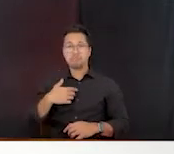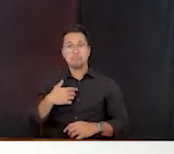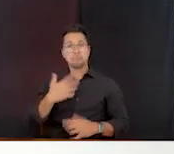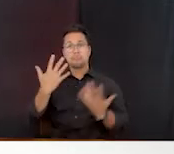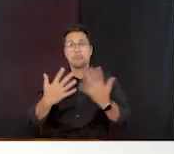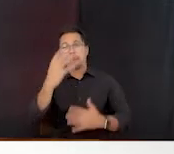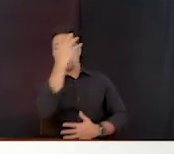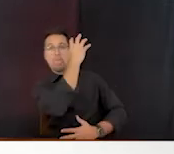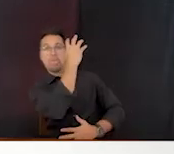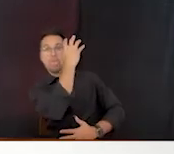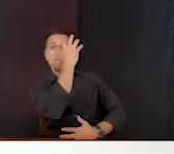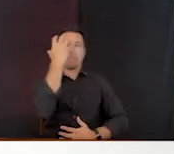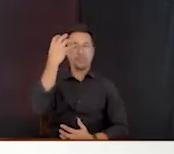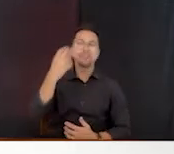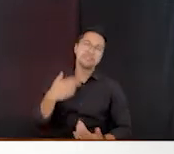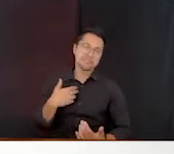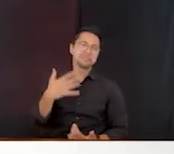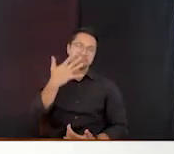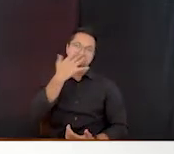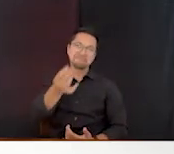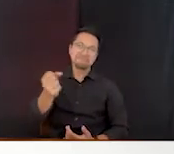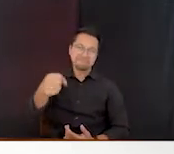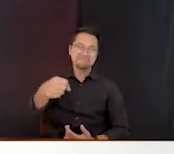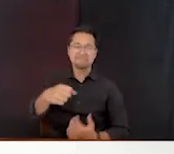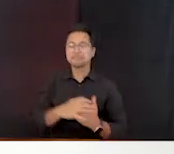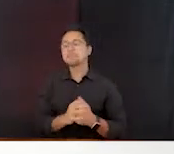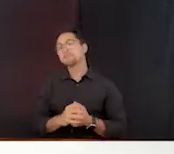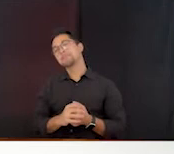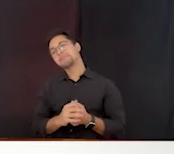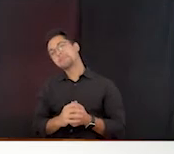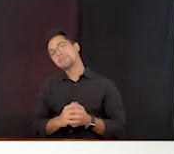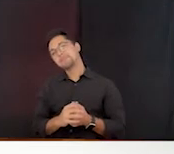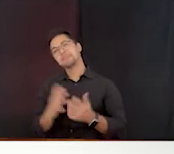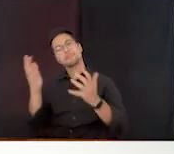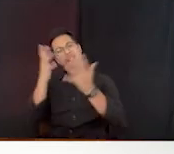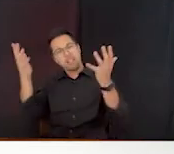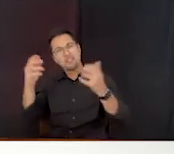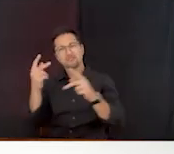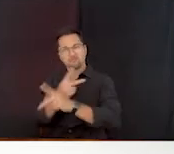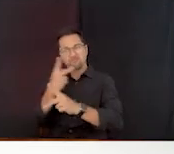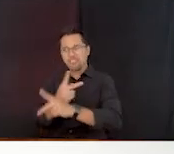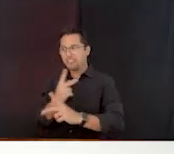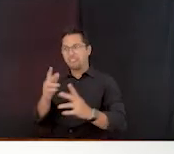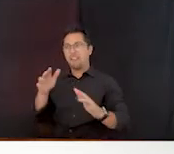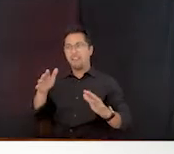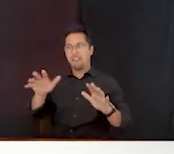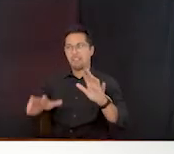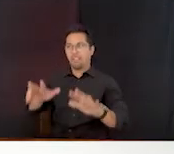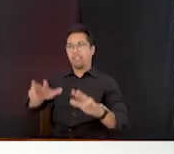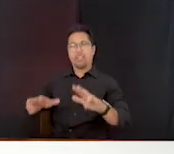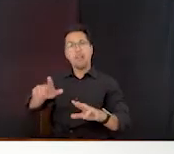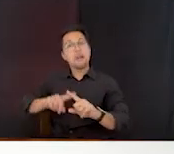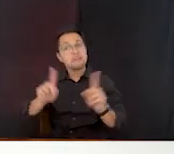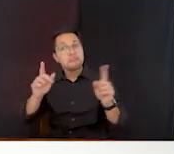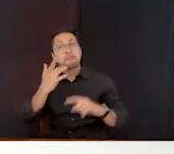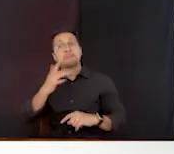of the frame, and it's interesting. But yeah, there was a lot to navigate there, but thankfully, because I was able to do some things